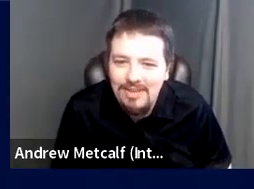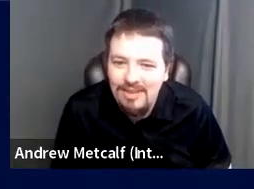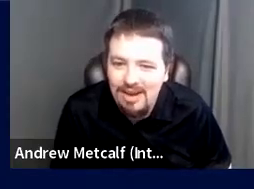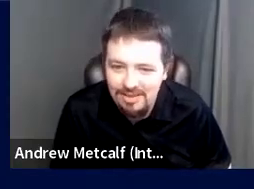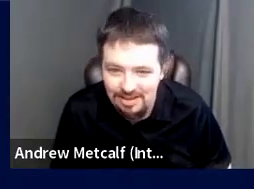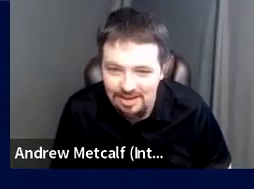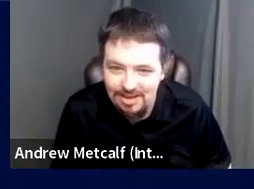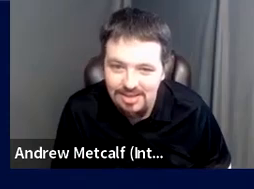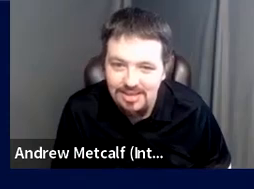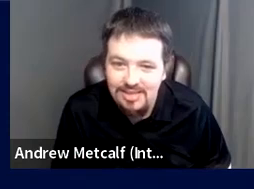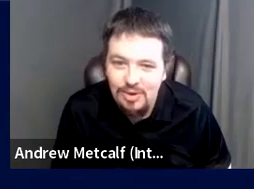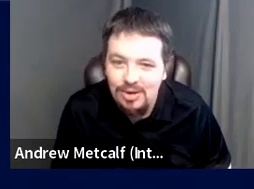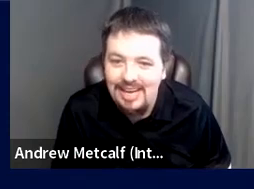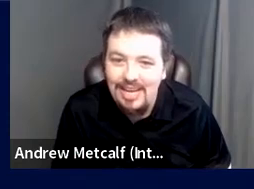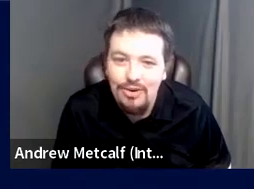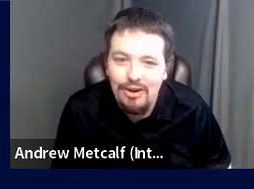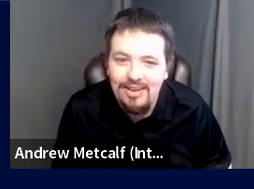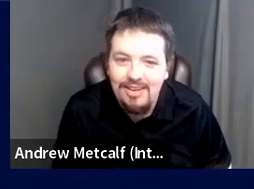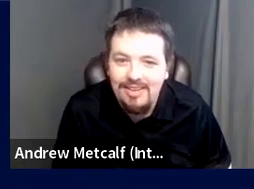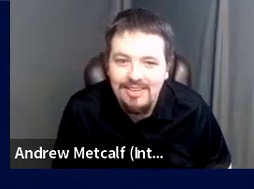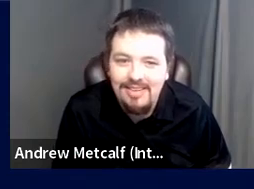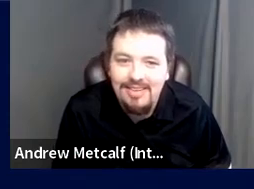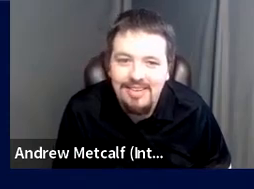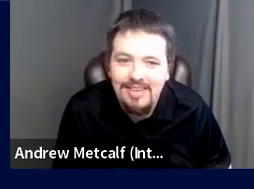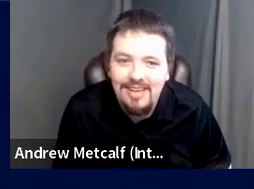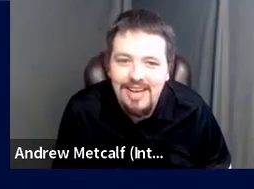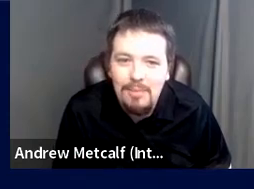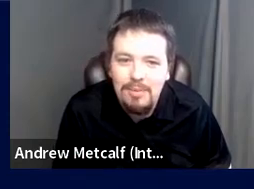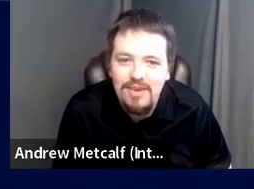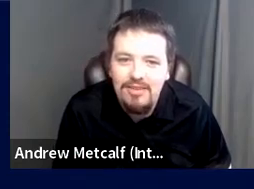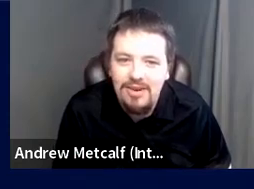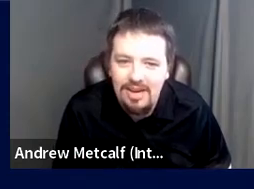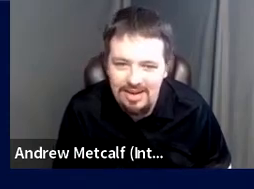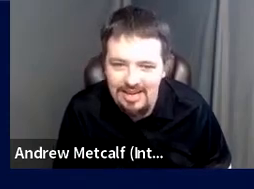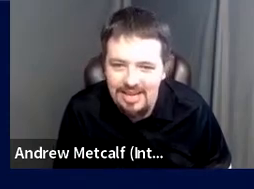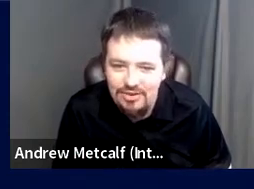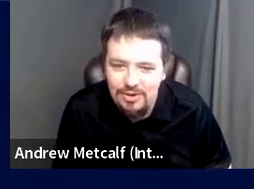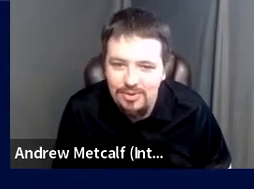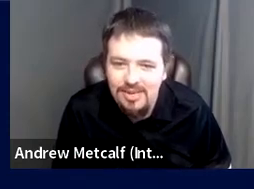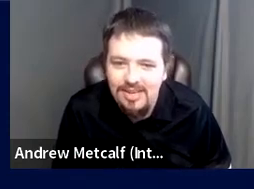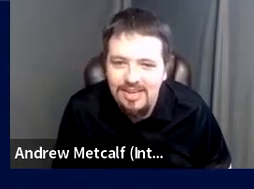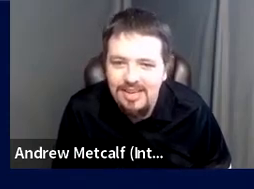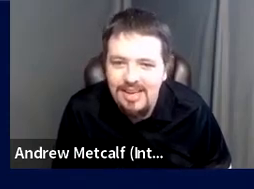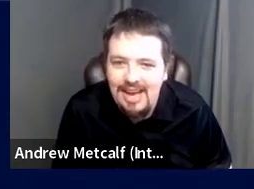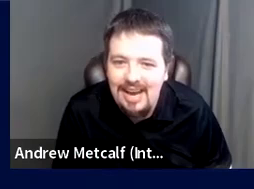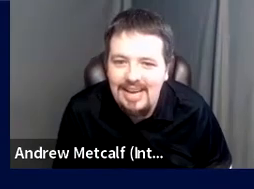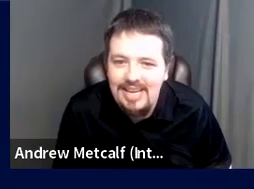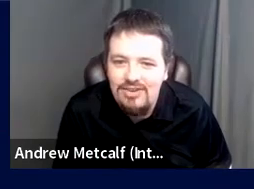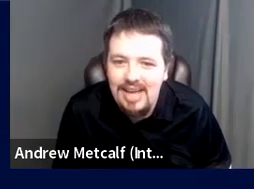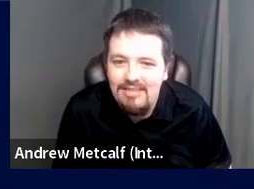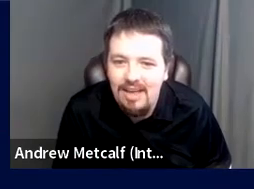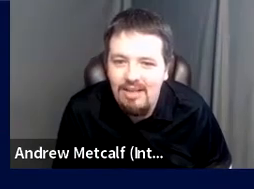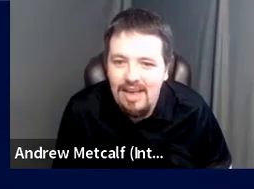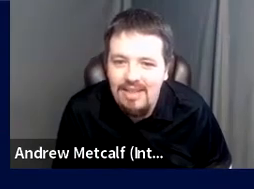My name is Dr. Leonard or Lenny Gronda. I'm a professor here at ETSU, and I